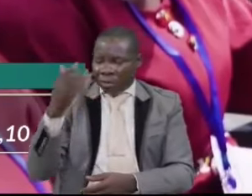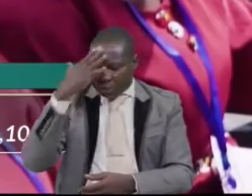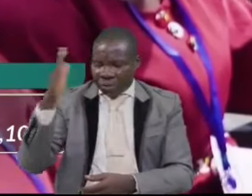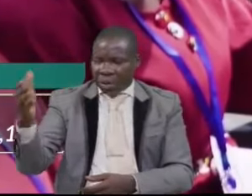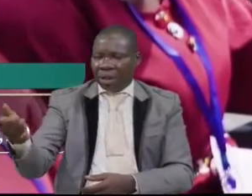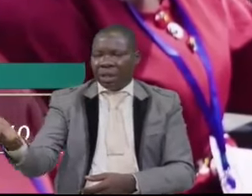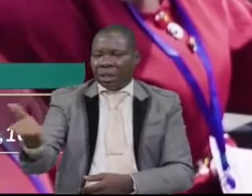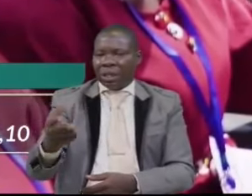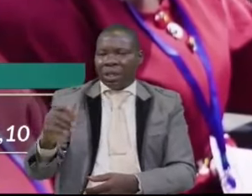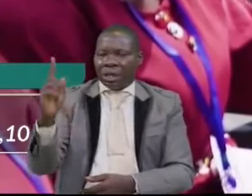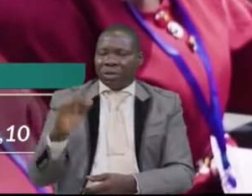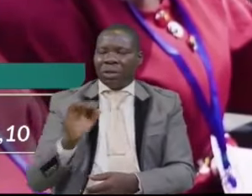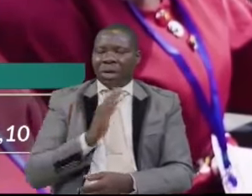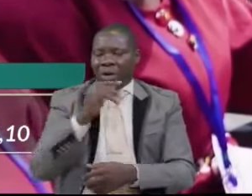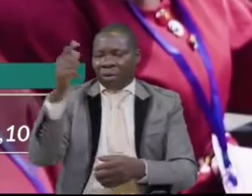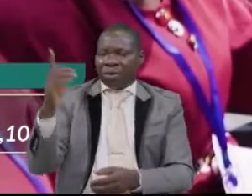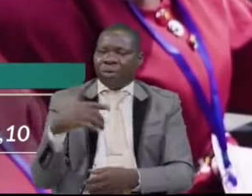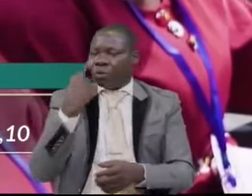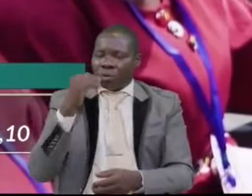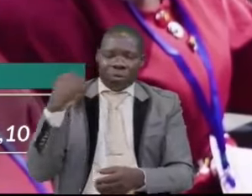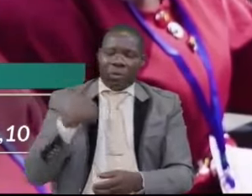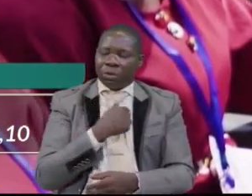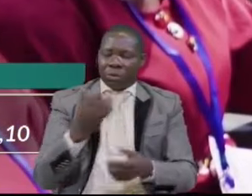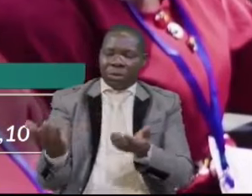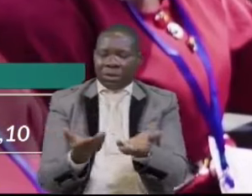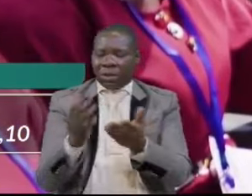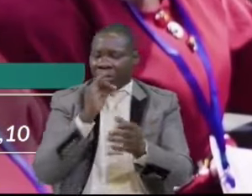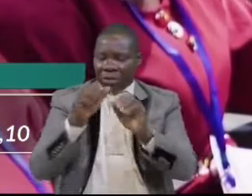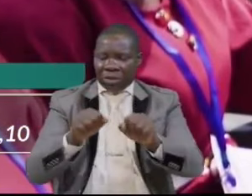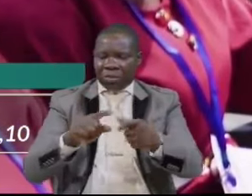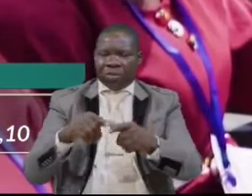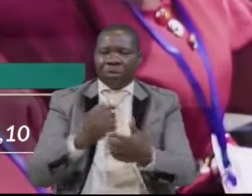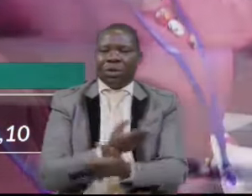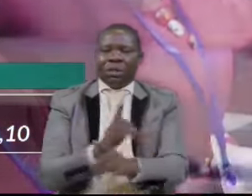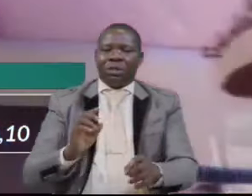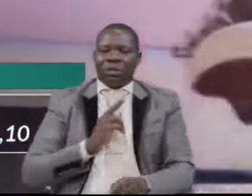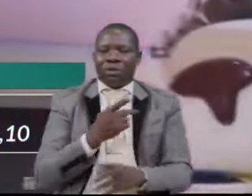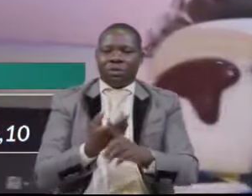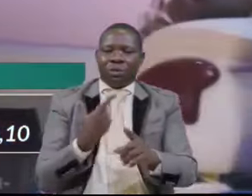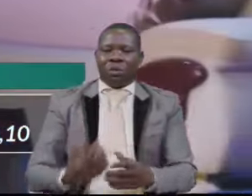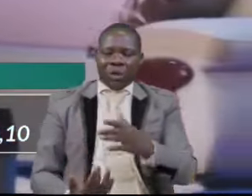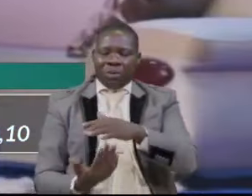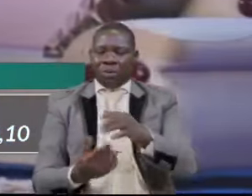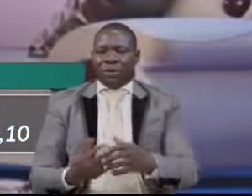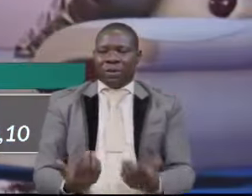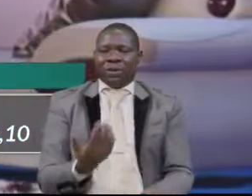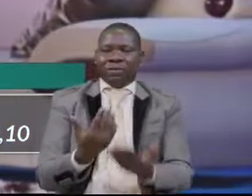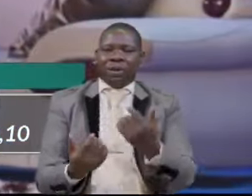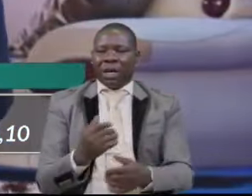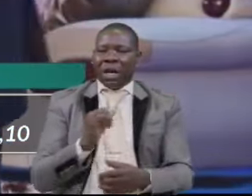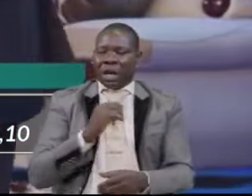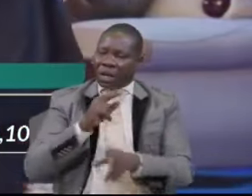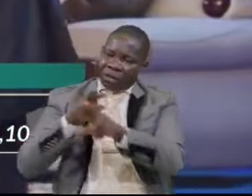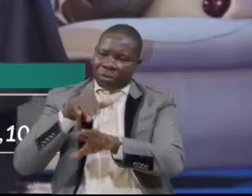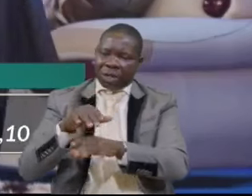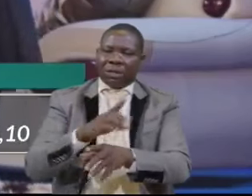serve is able to deliver us from your burning fiery furnace. And look at Daniel, is now in chapter